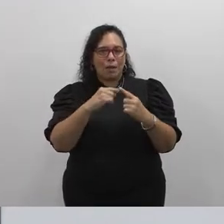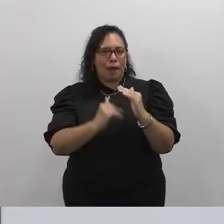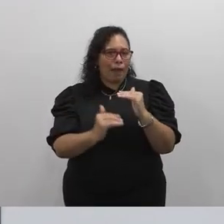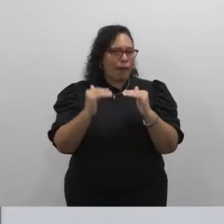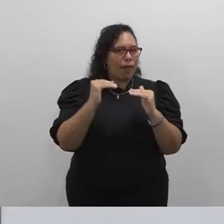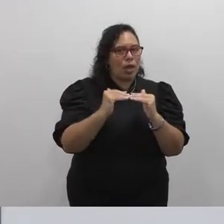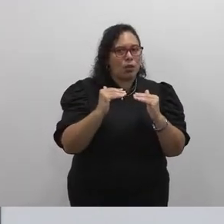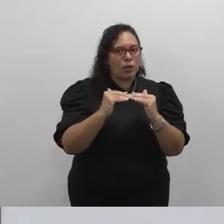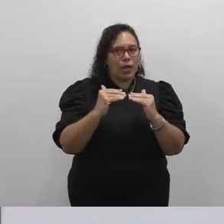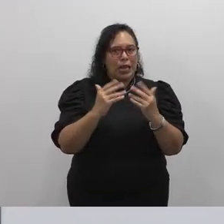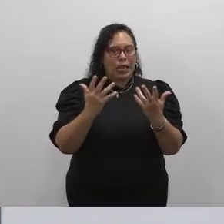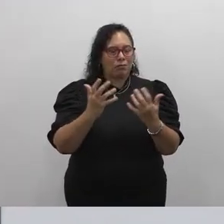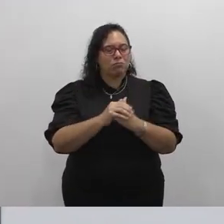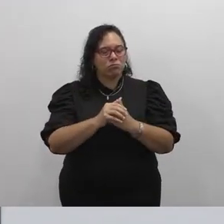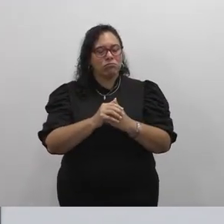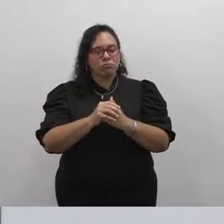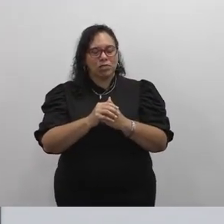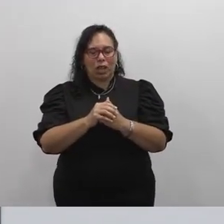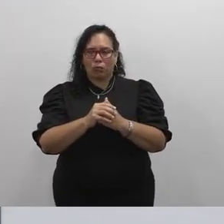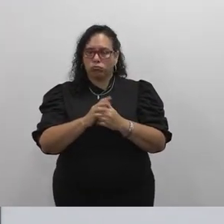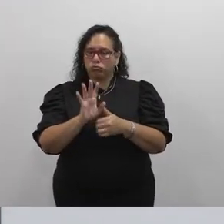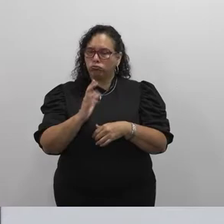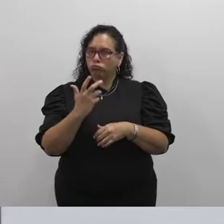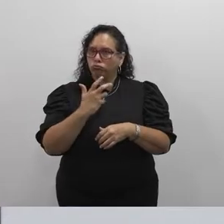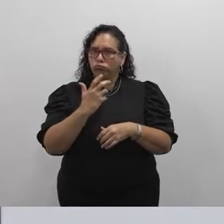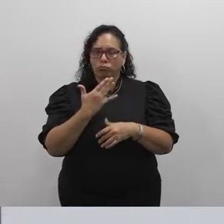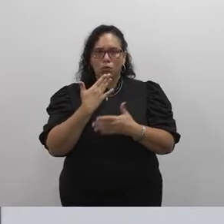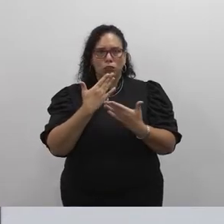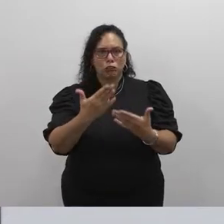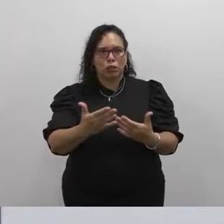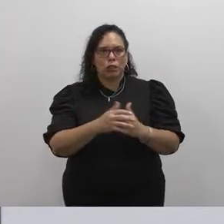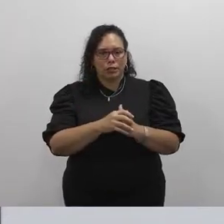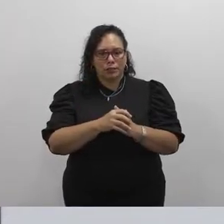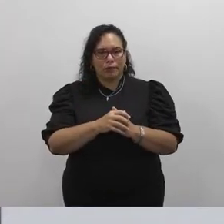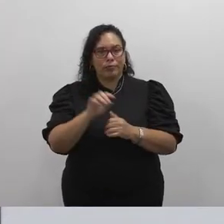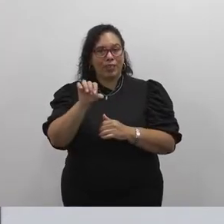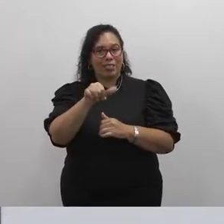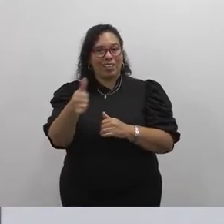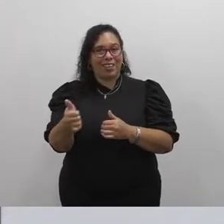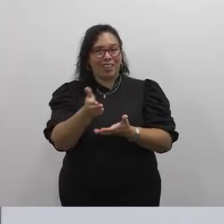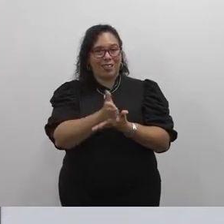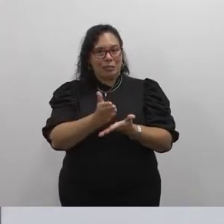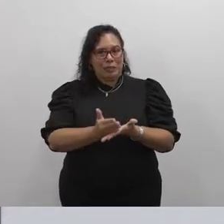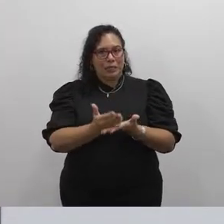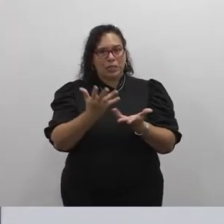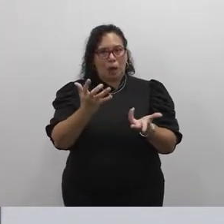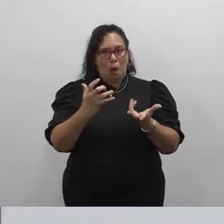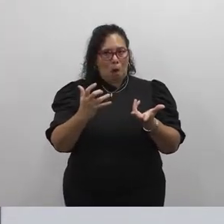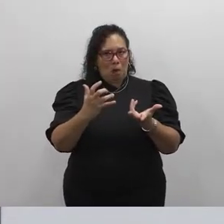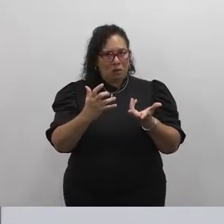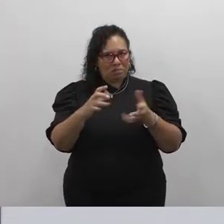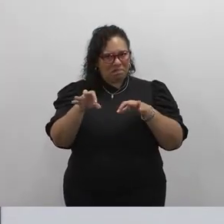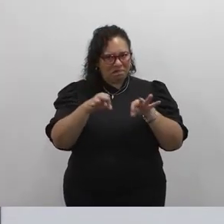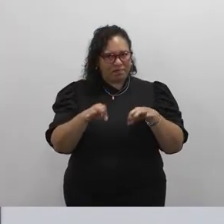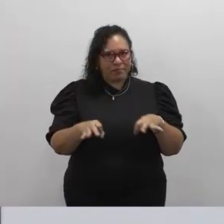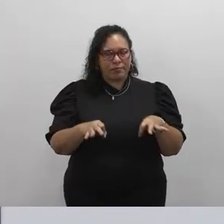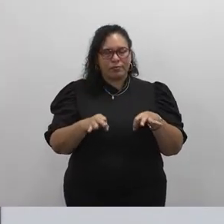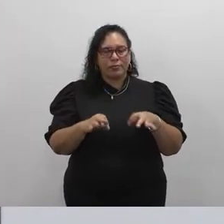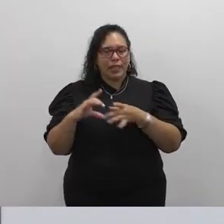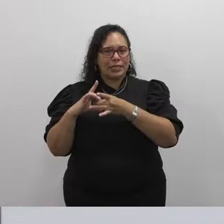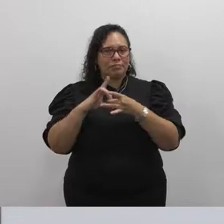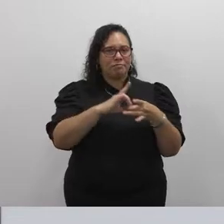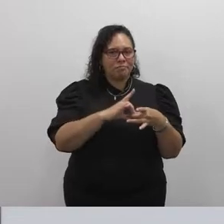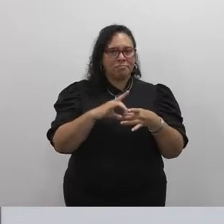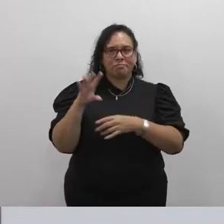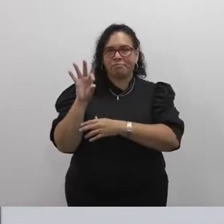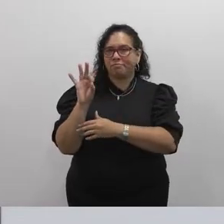Which was, it was refreshing. It was really good. The other piece I want to highlight is, and it's tied into this master plan,